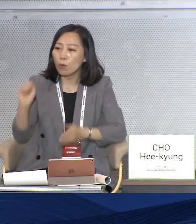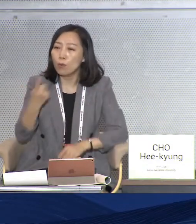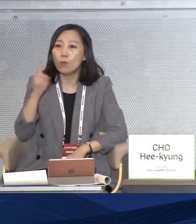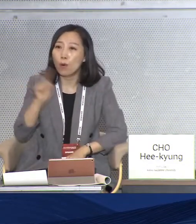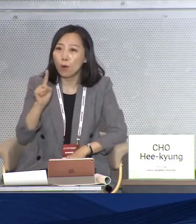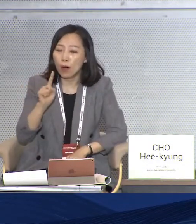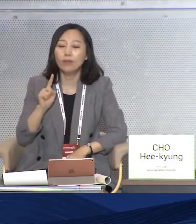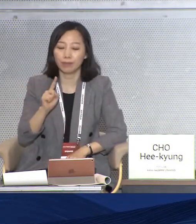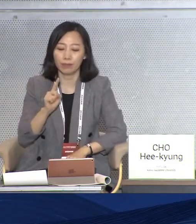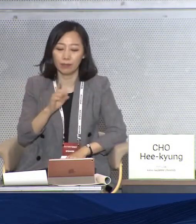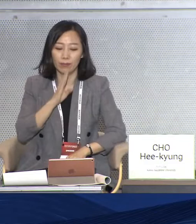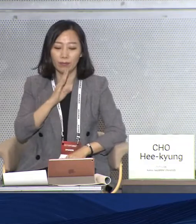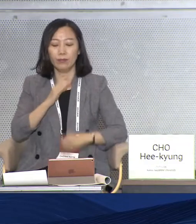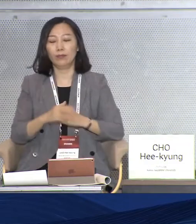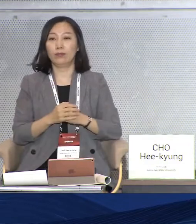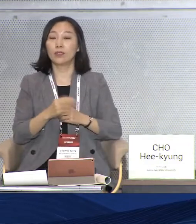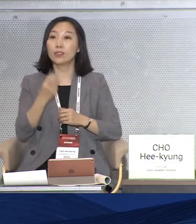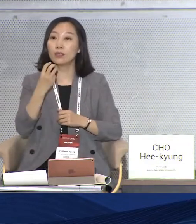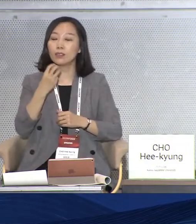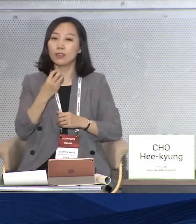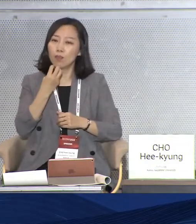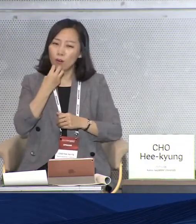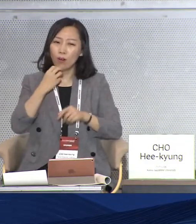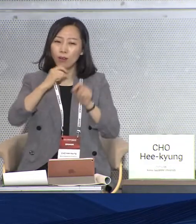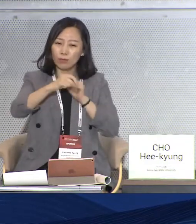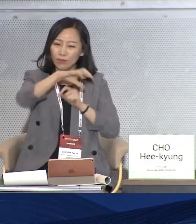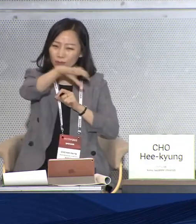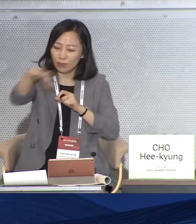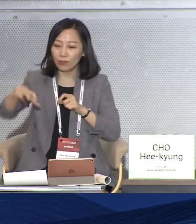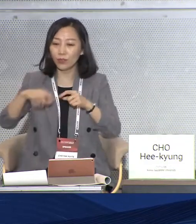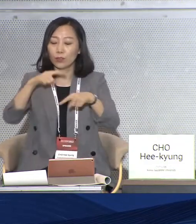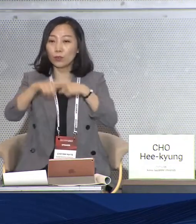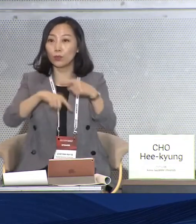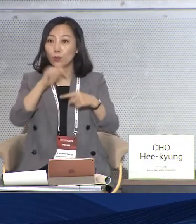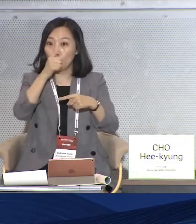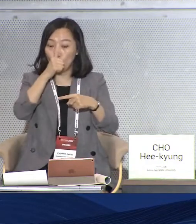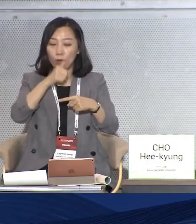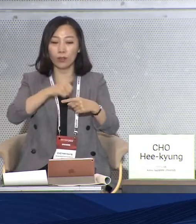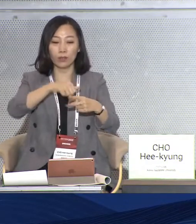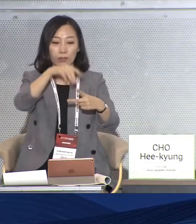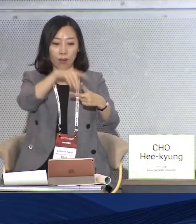not perfect yet. The reason is,